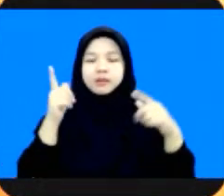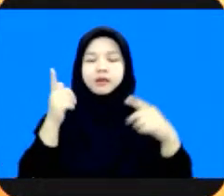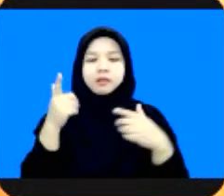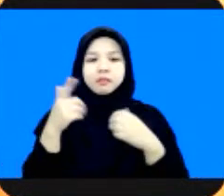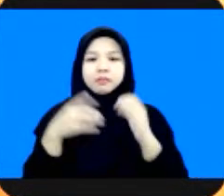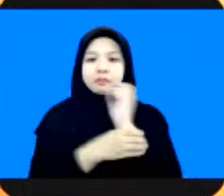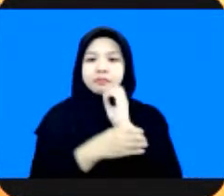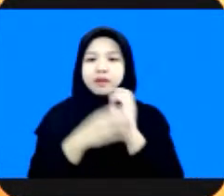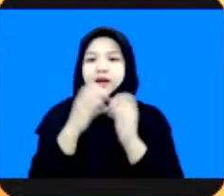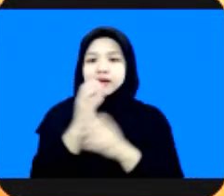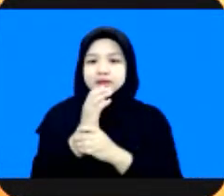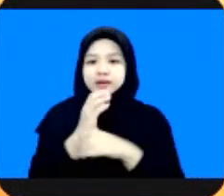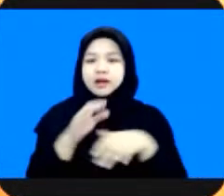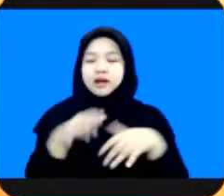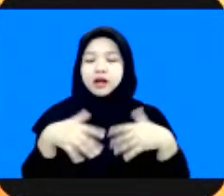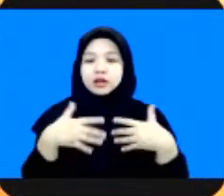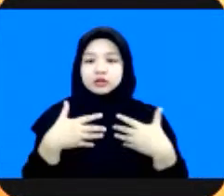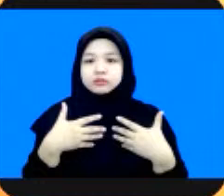false information.